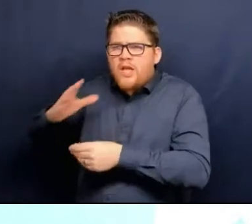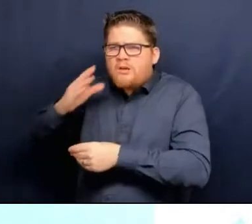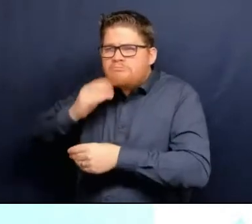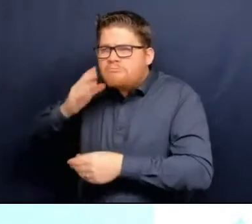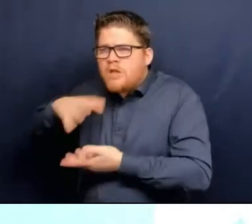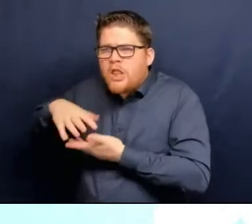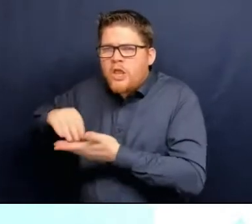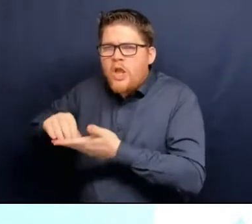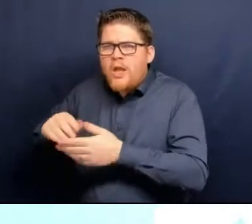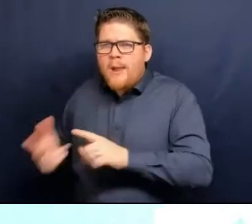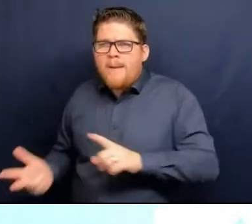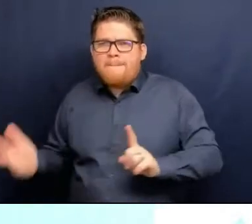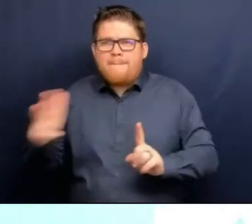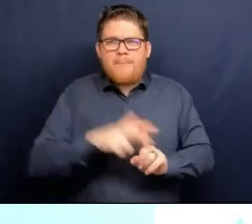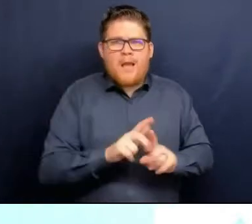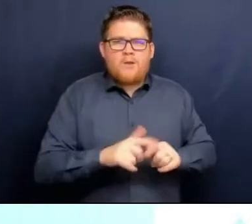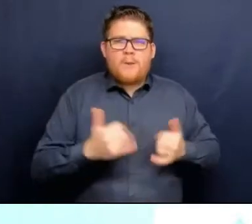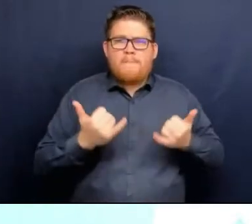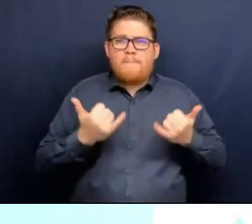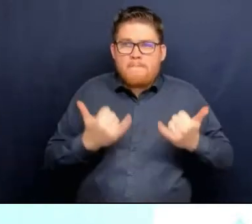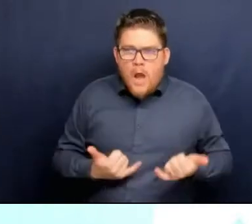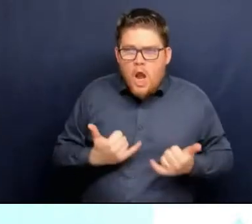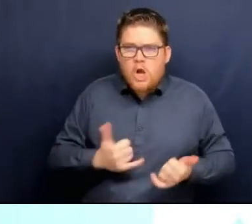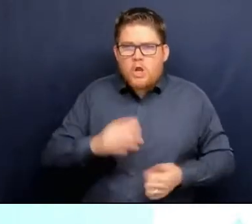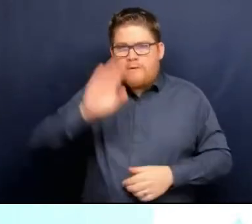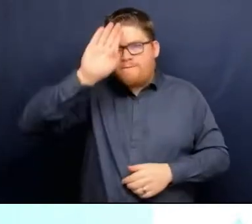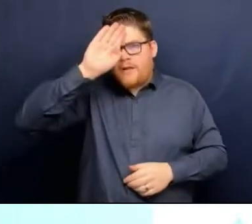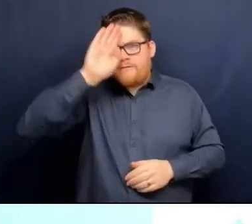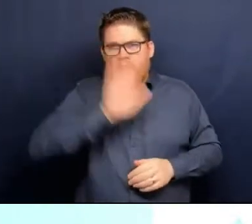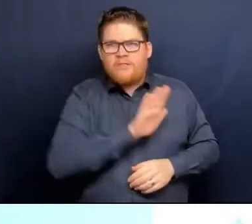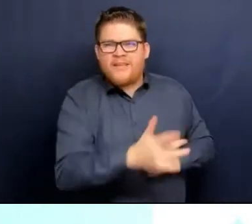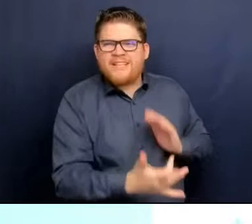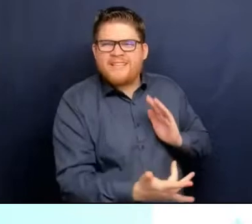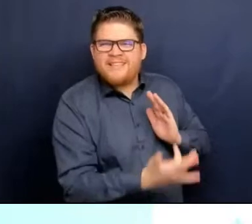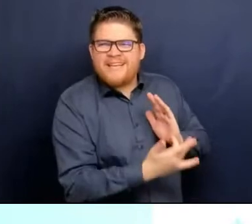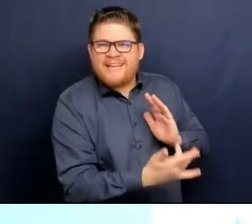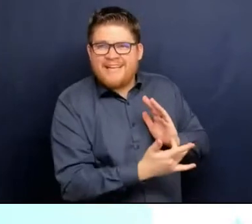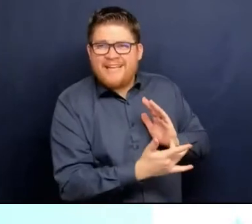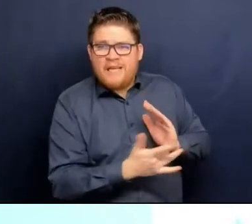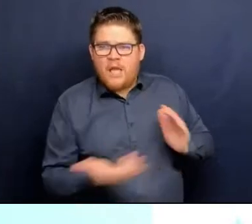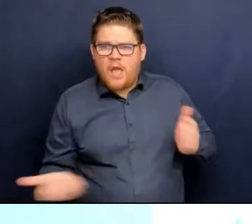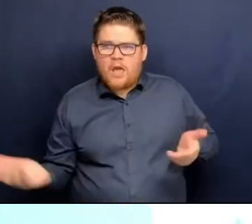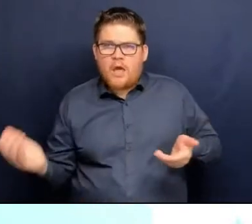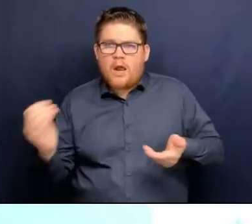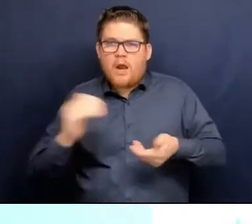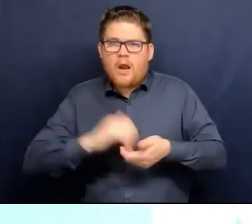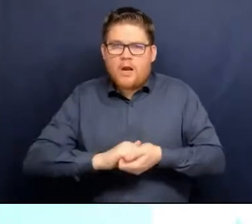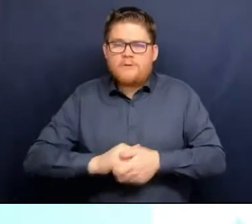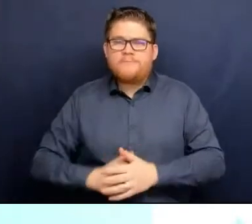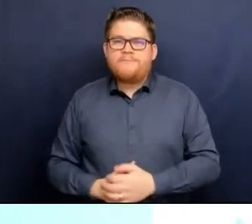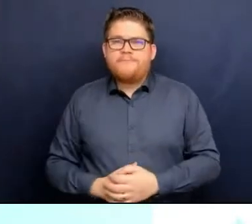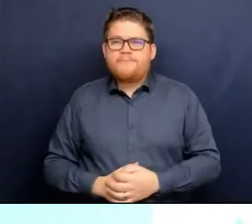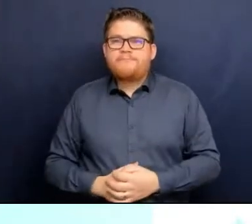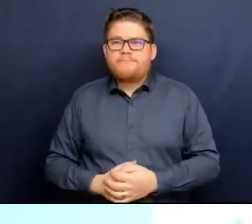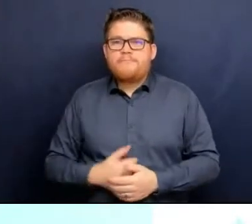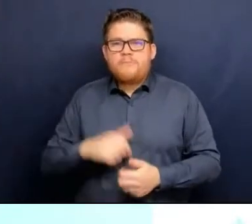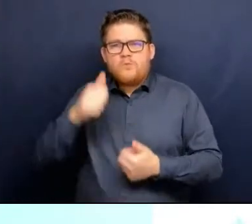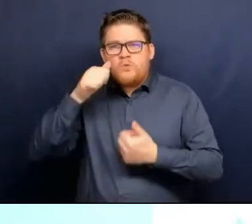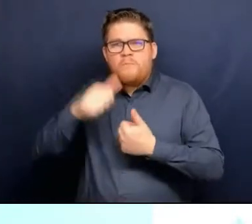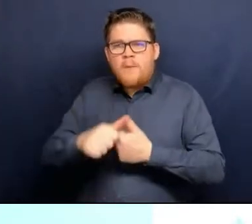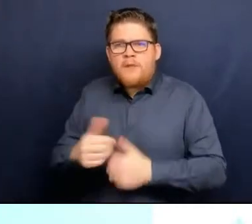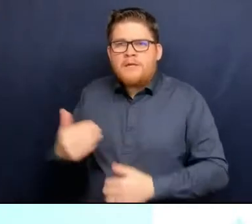firefighting techniques that have been developed over time? And I'm reminded of being in Okanagan territory this past